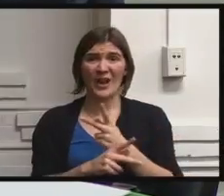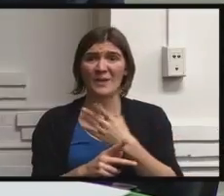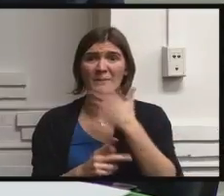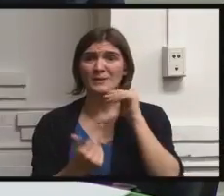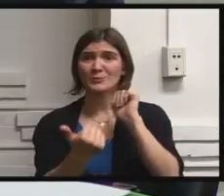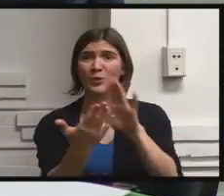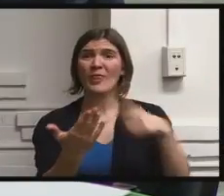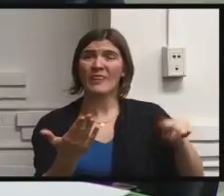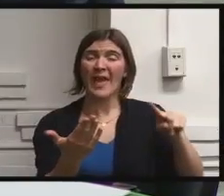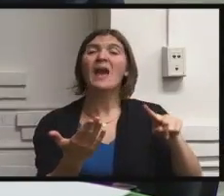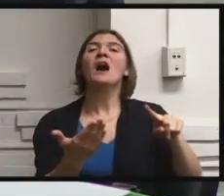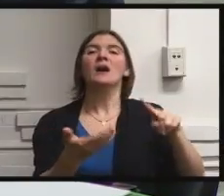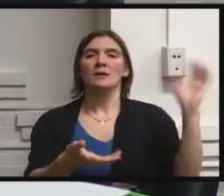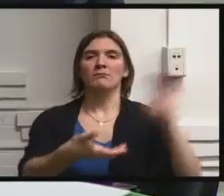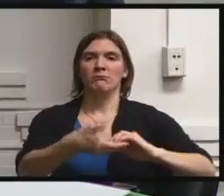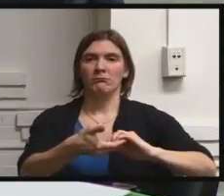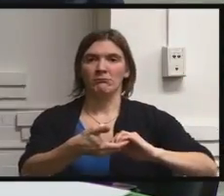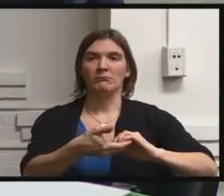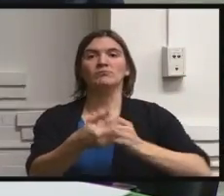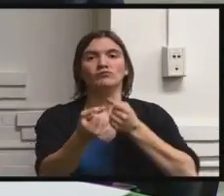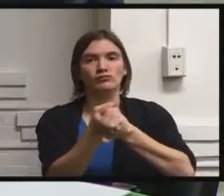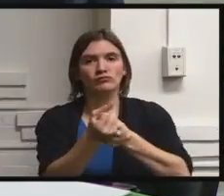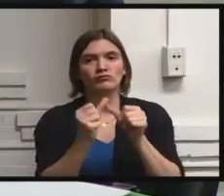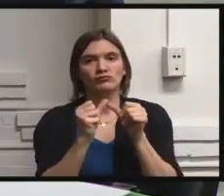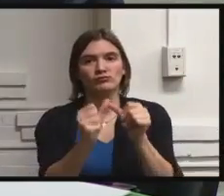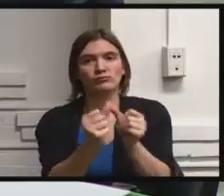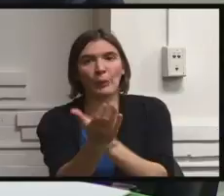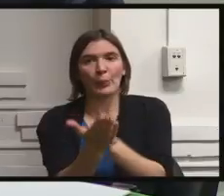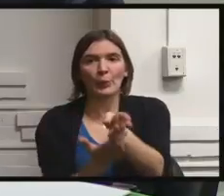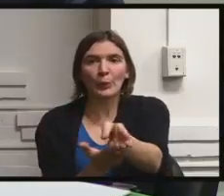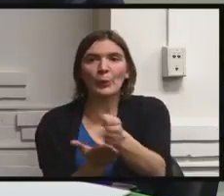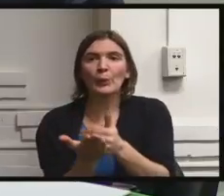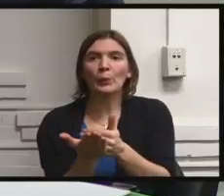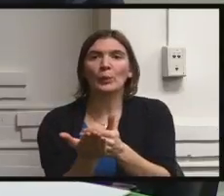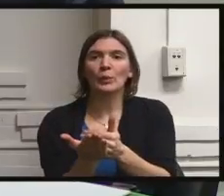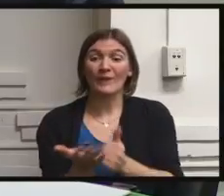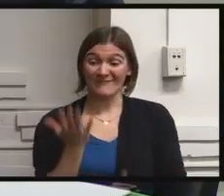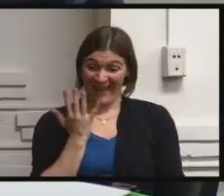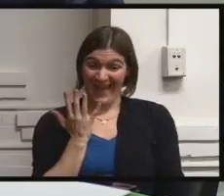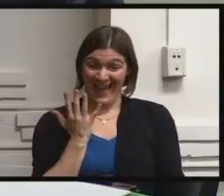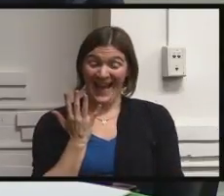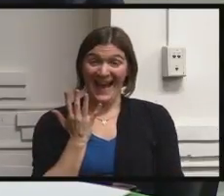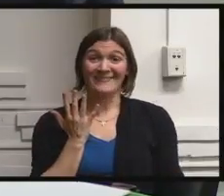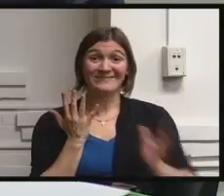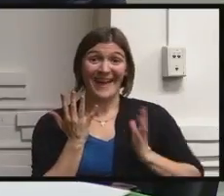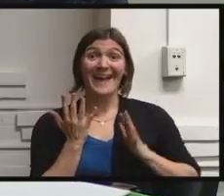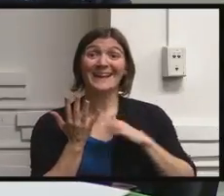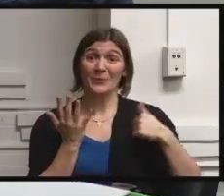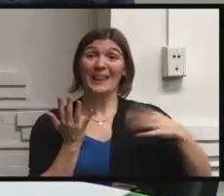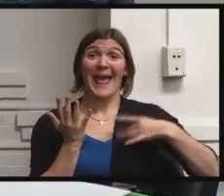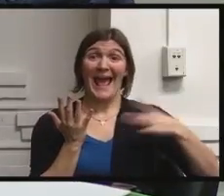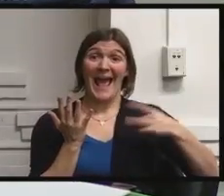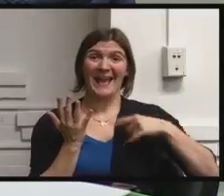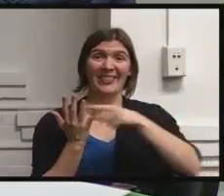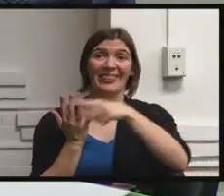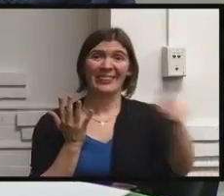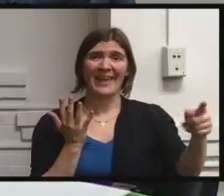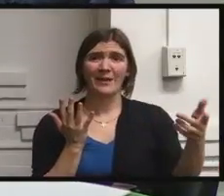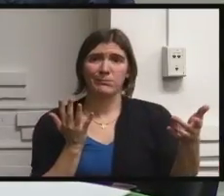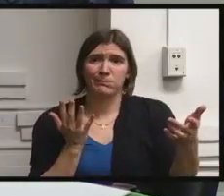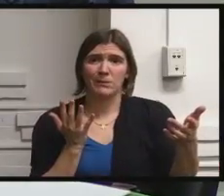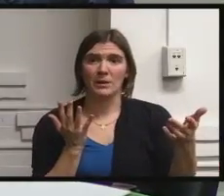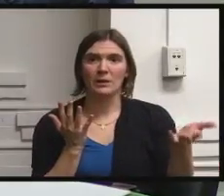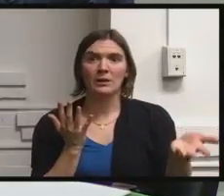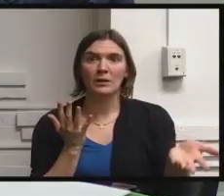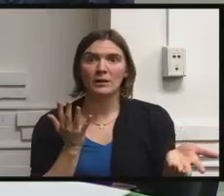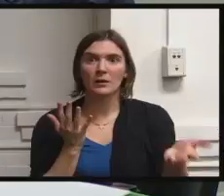way that there is that momentum behind it, because it just can't be five of us. I mean, it's all well and good that five of us like something, or four of us like something,